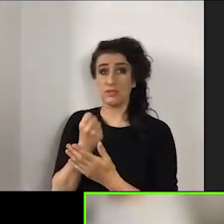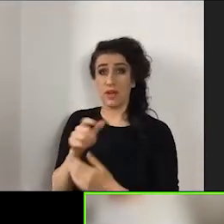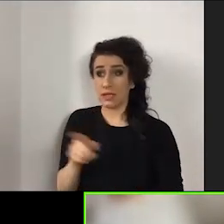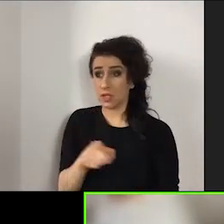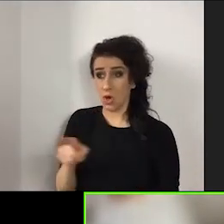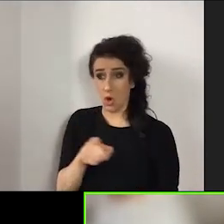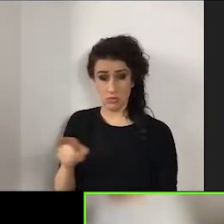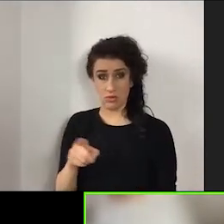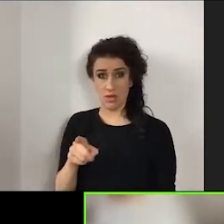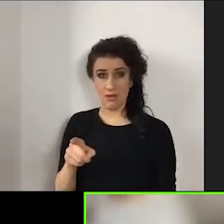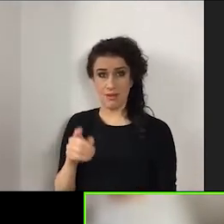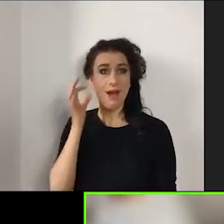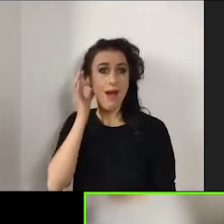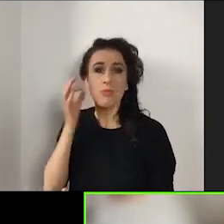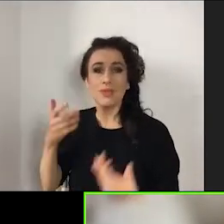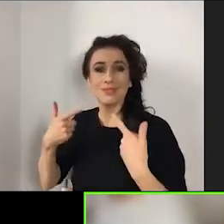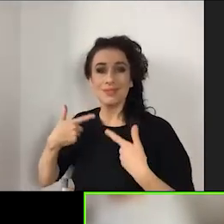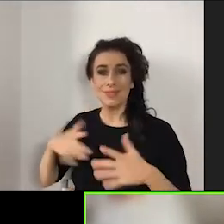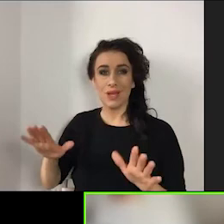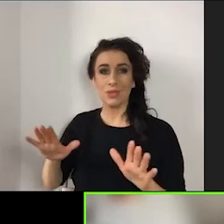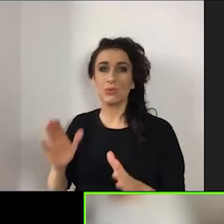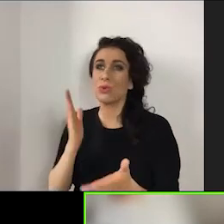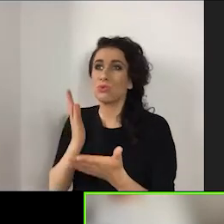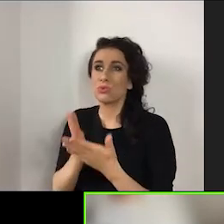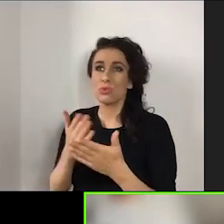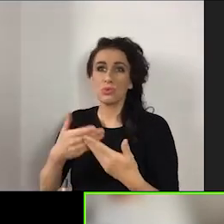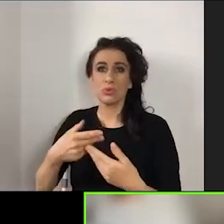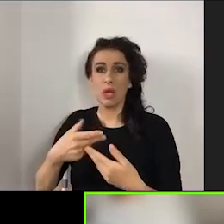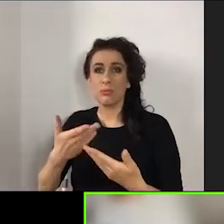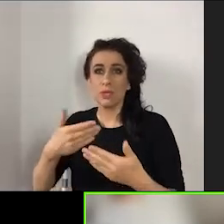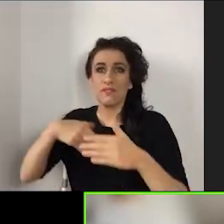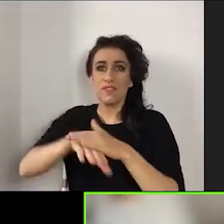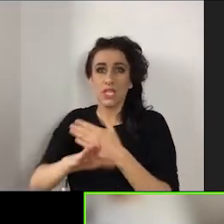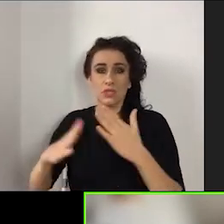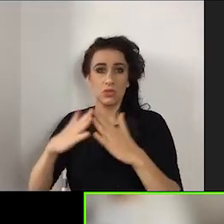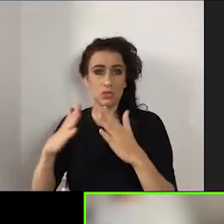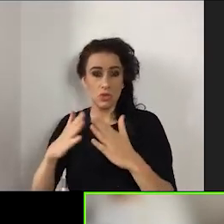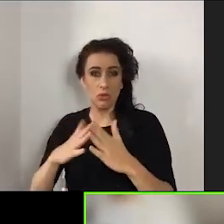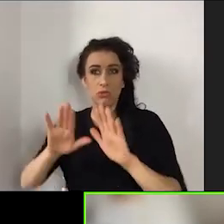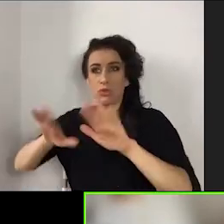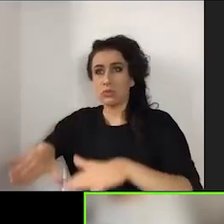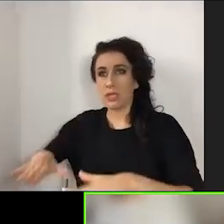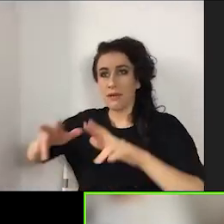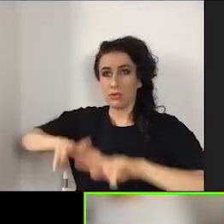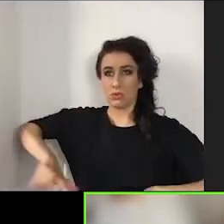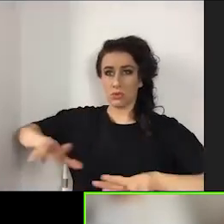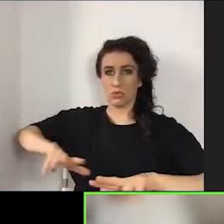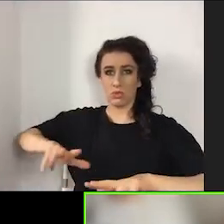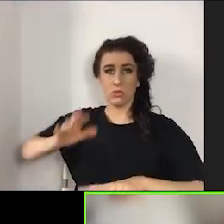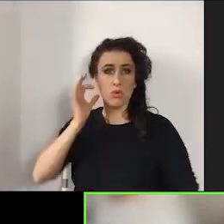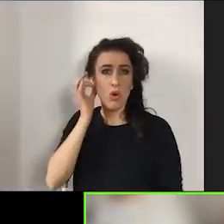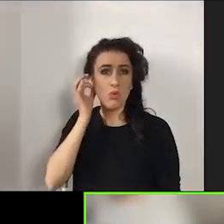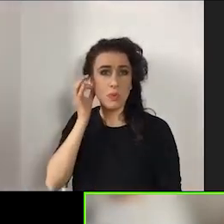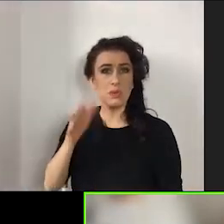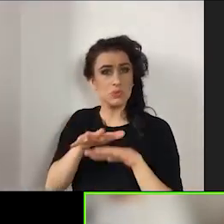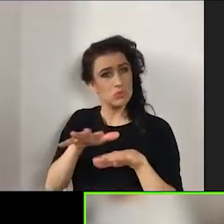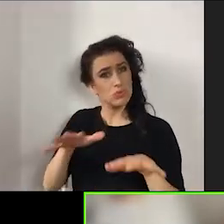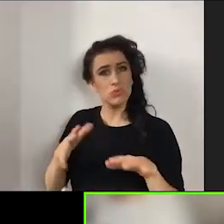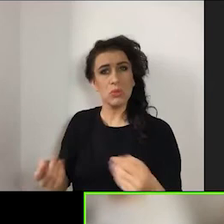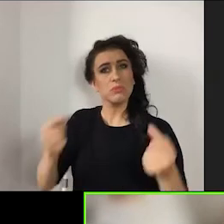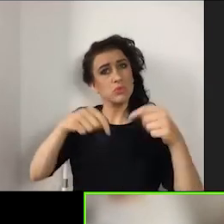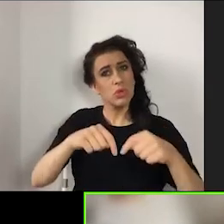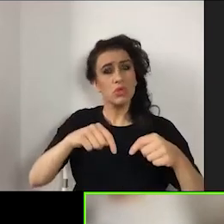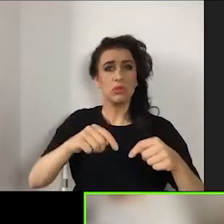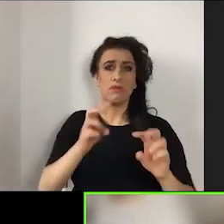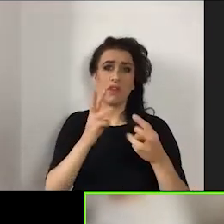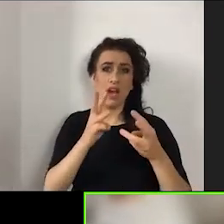homes. They continue. I had cases where women come after our workshops and they say, hey, you